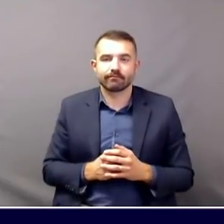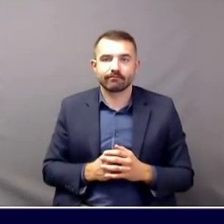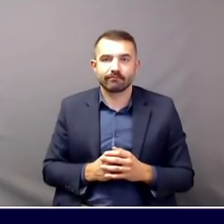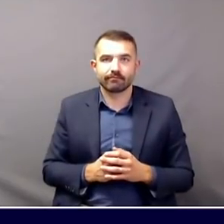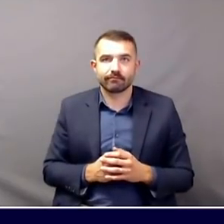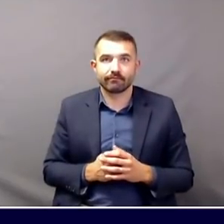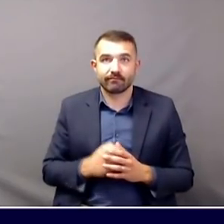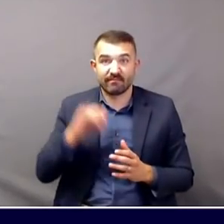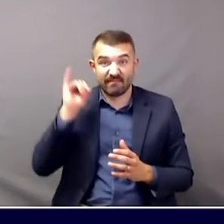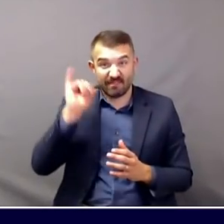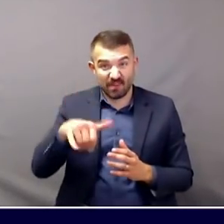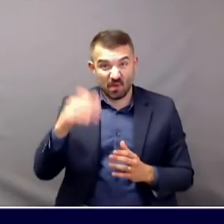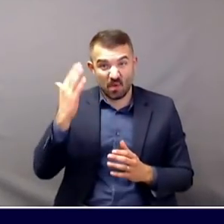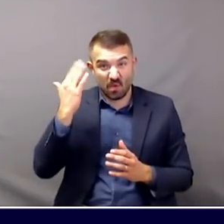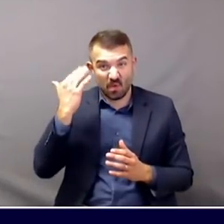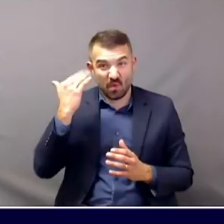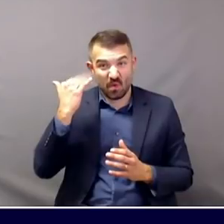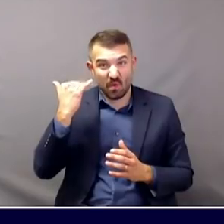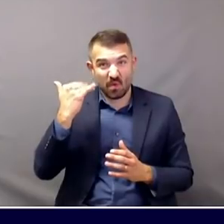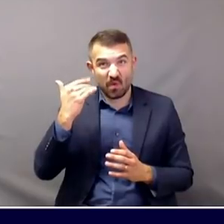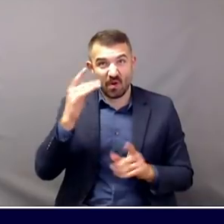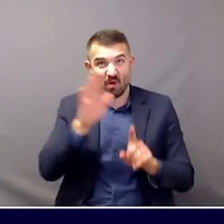by the governors?